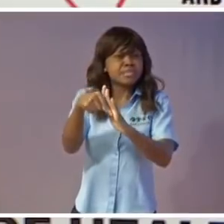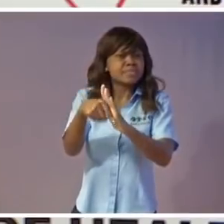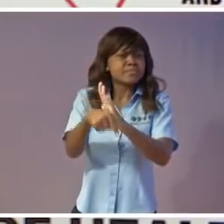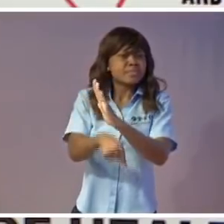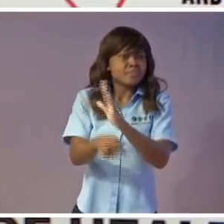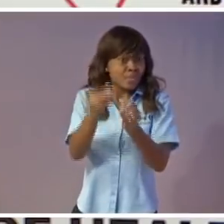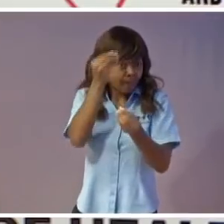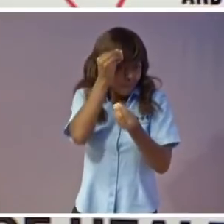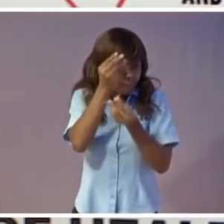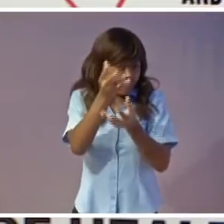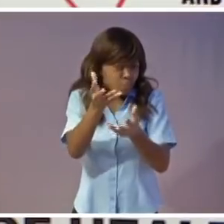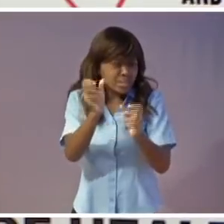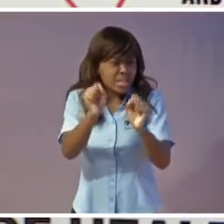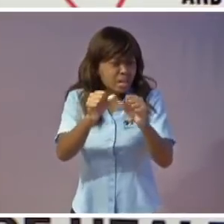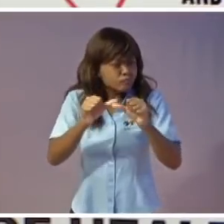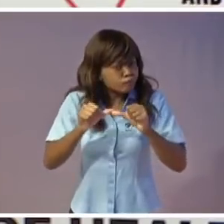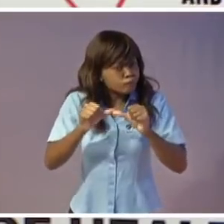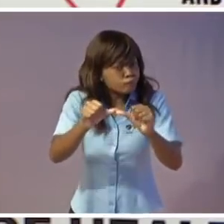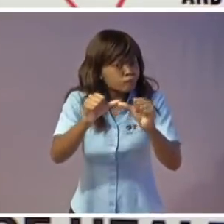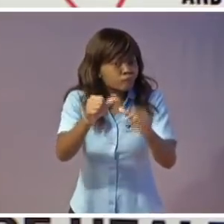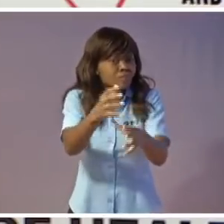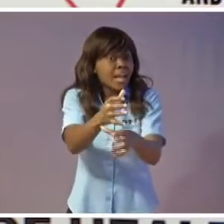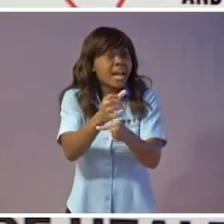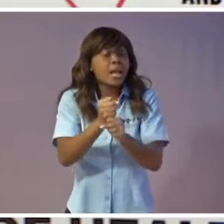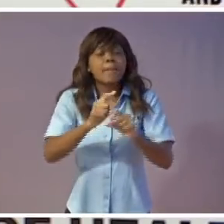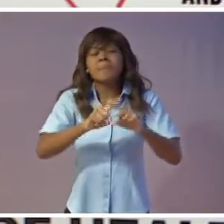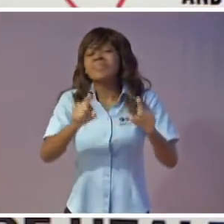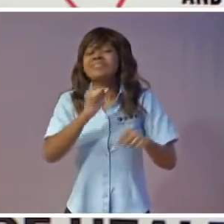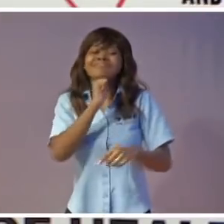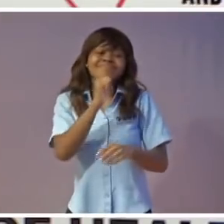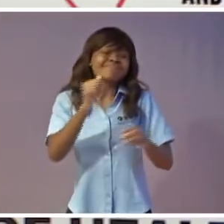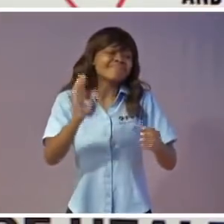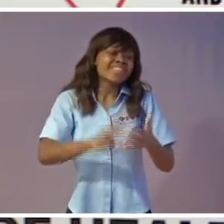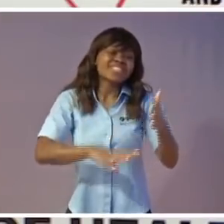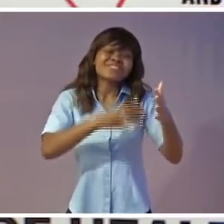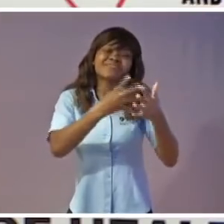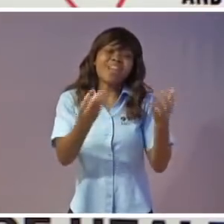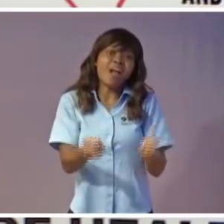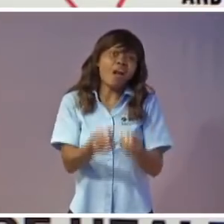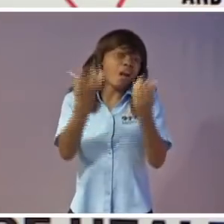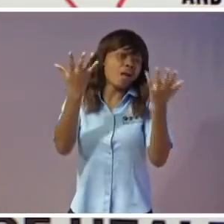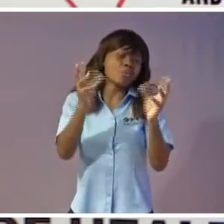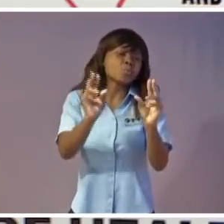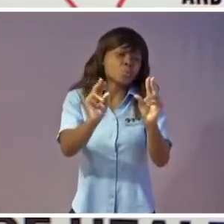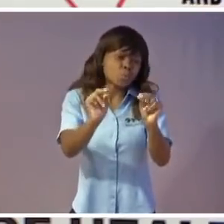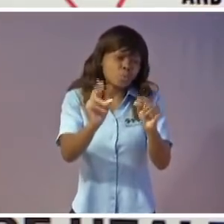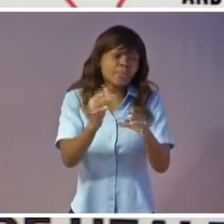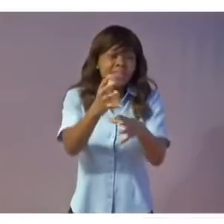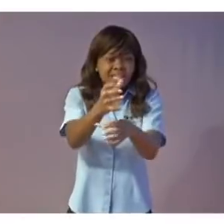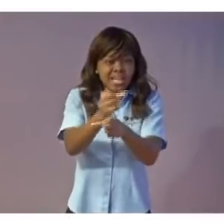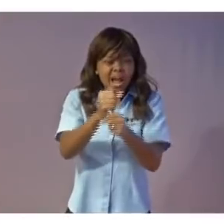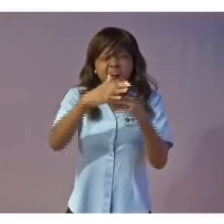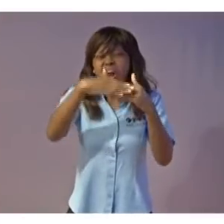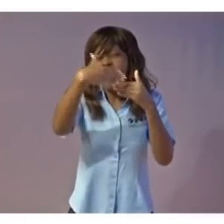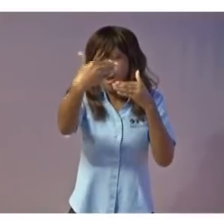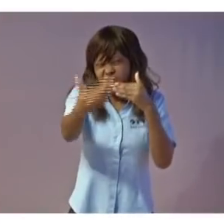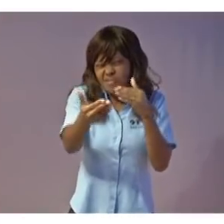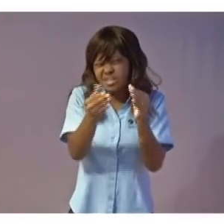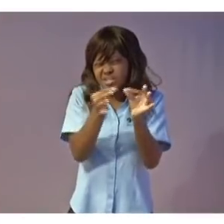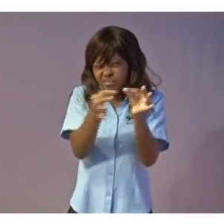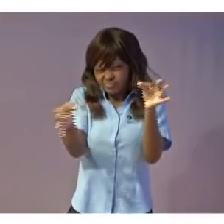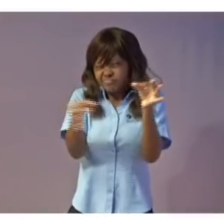but not on the dashboard. You will get it as supplemental details. Right. We'll still be giving you all of